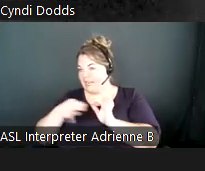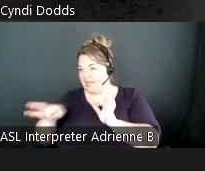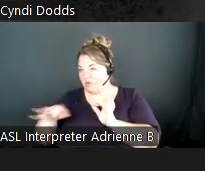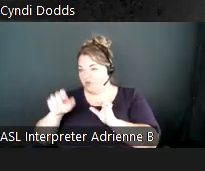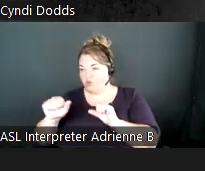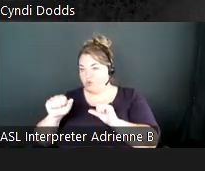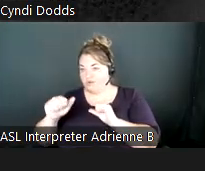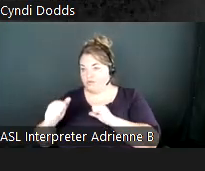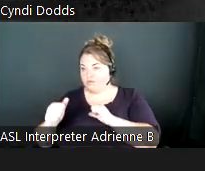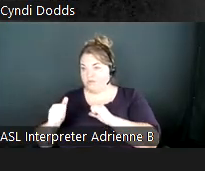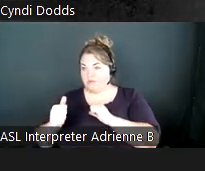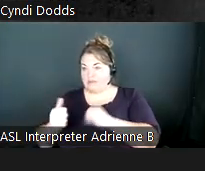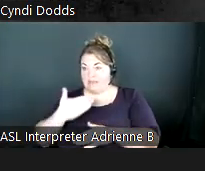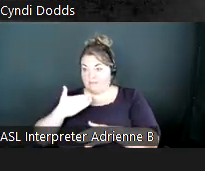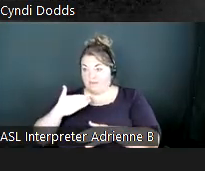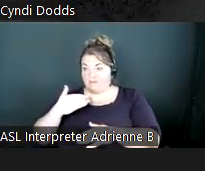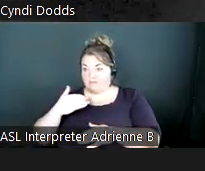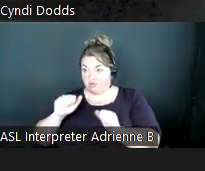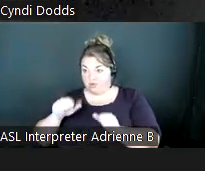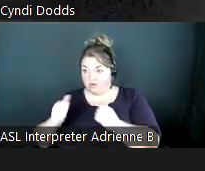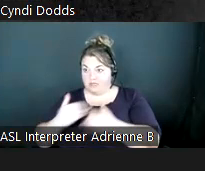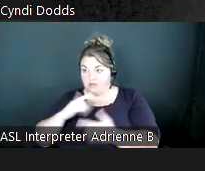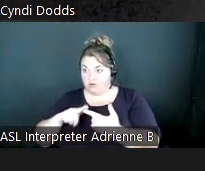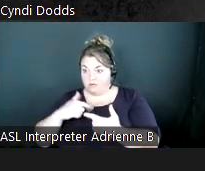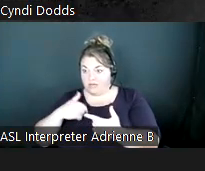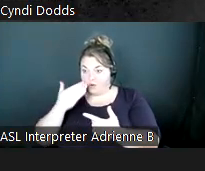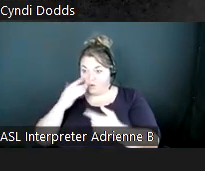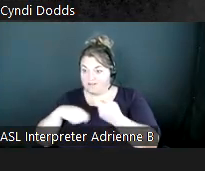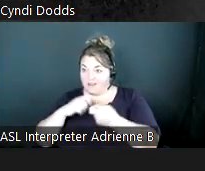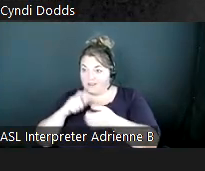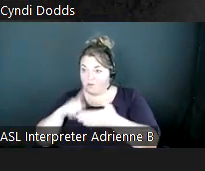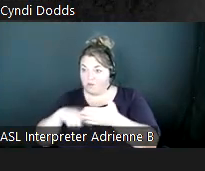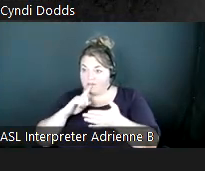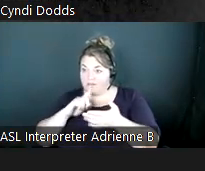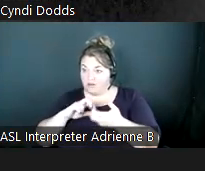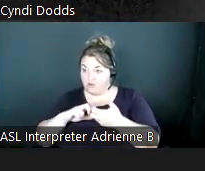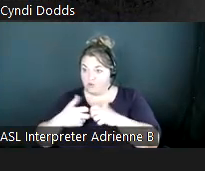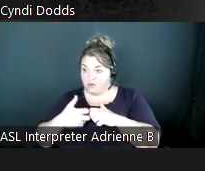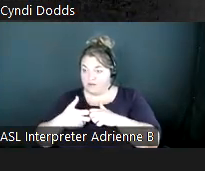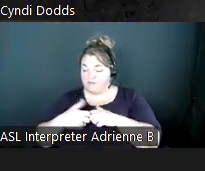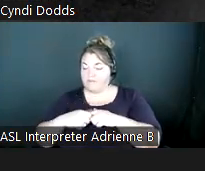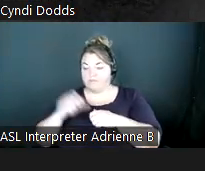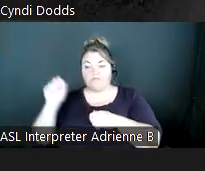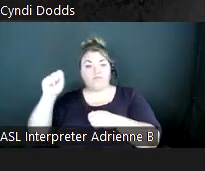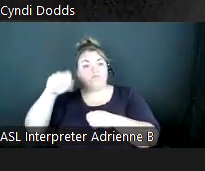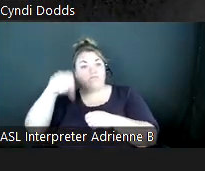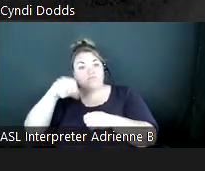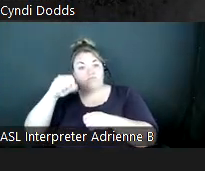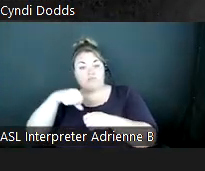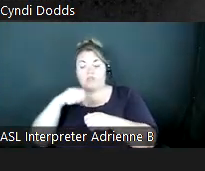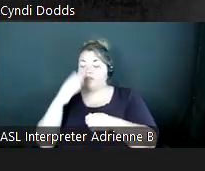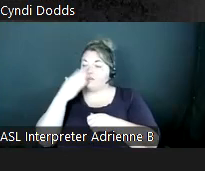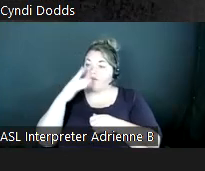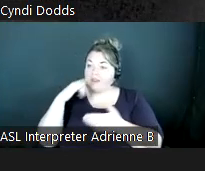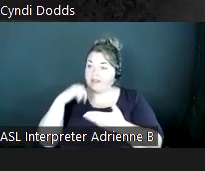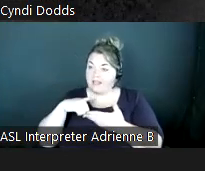could just send me so I know exactly what the issue is? Yeah. And thank you for